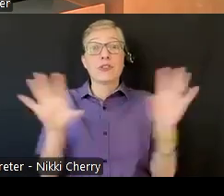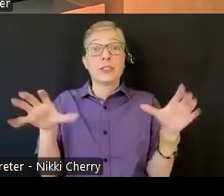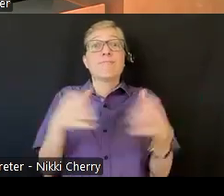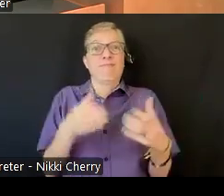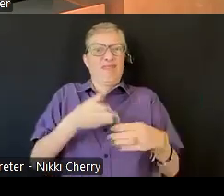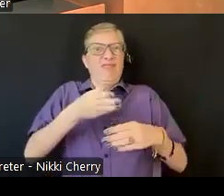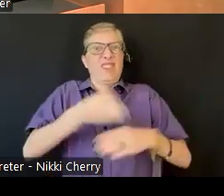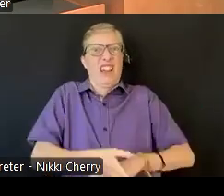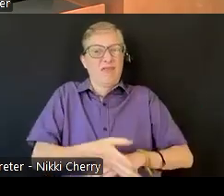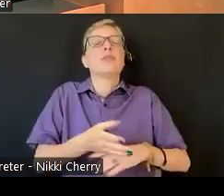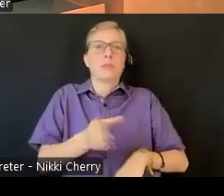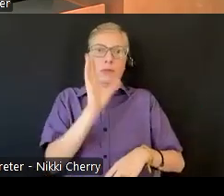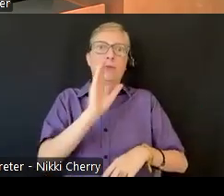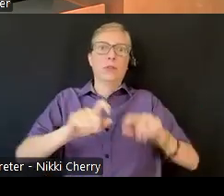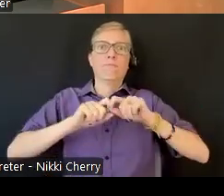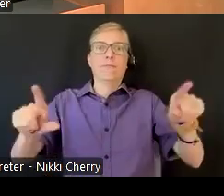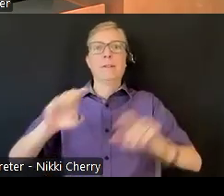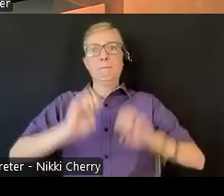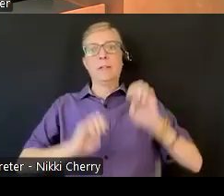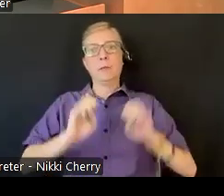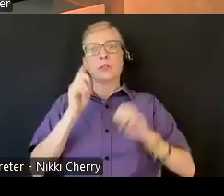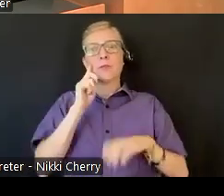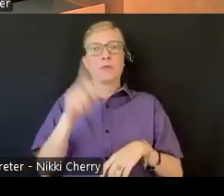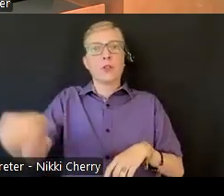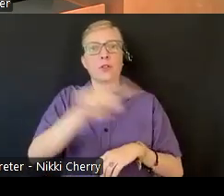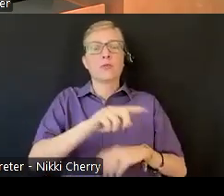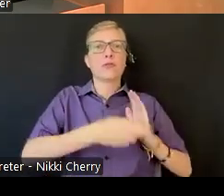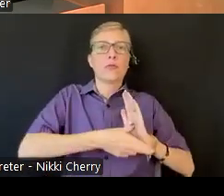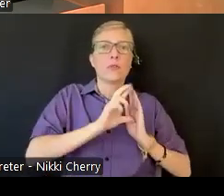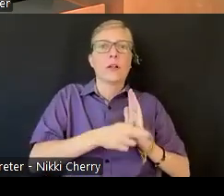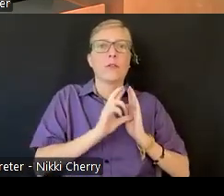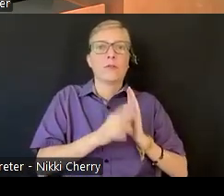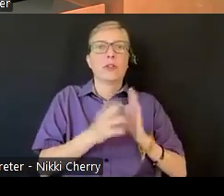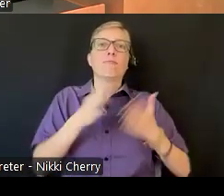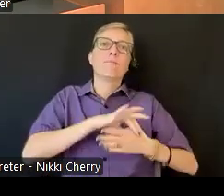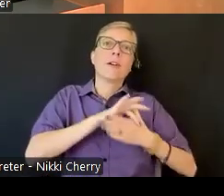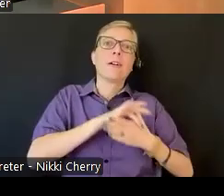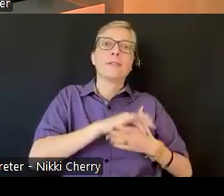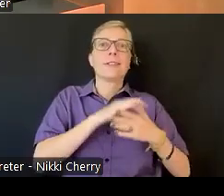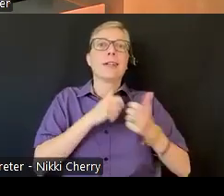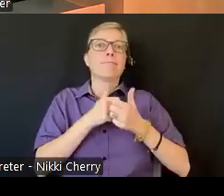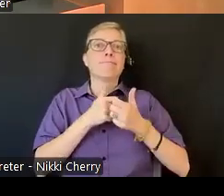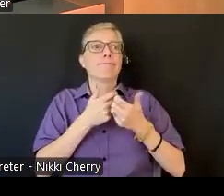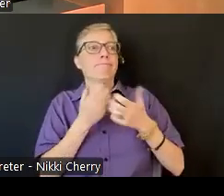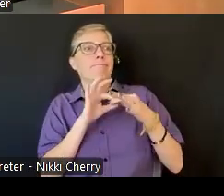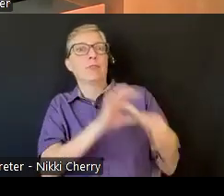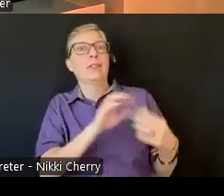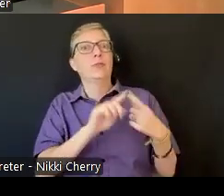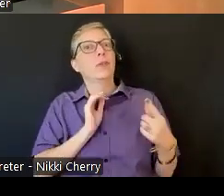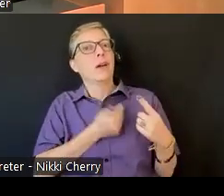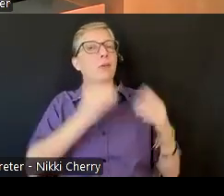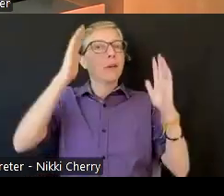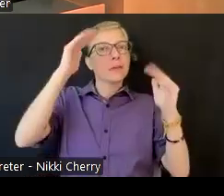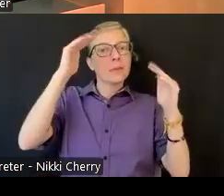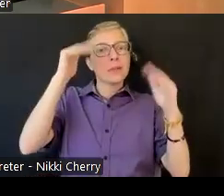evaluation for you to review the content of the session relative to the objectives and expectations. This is important for a couple of